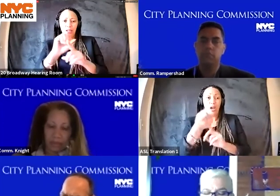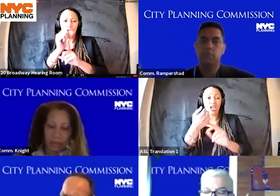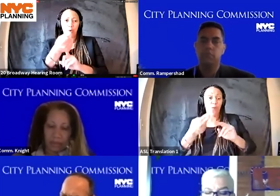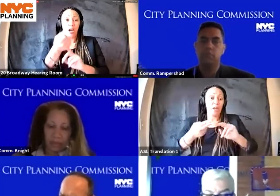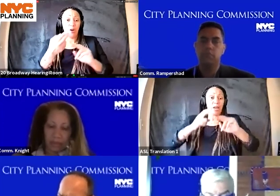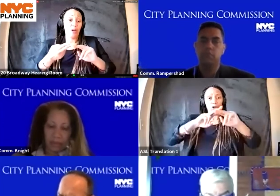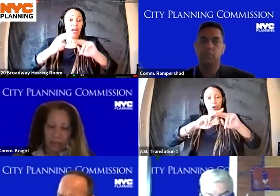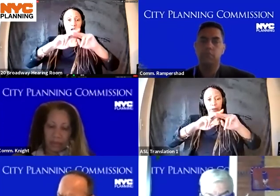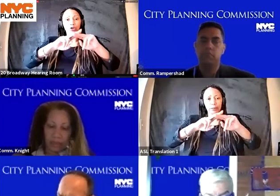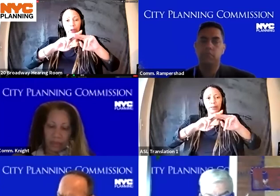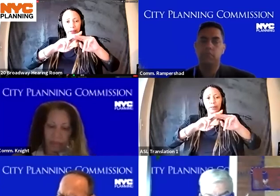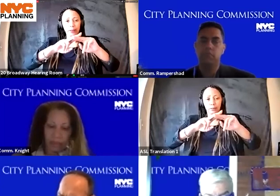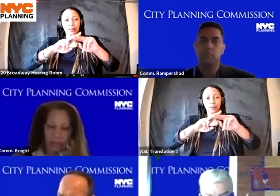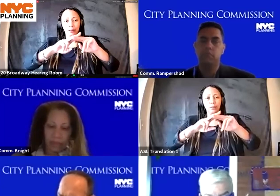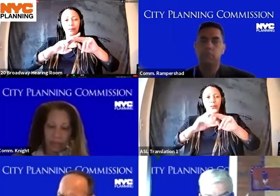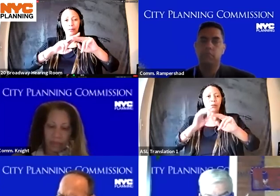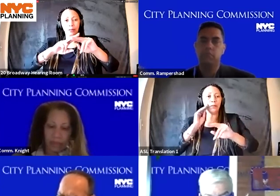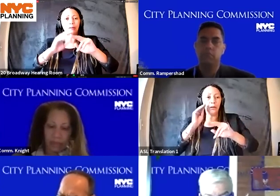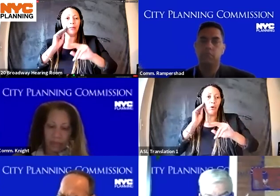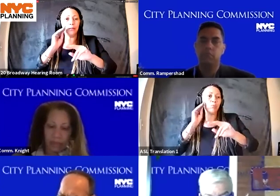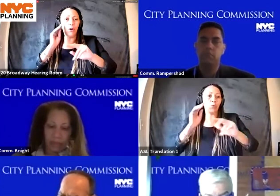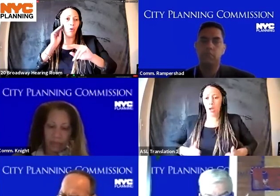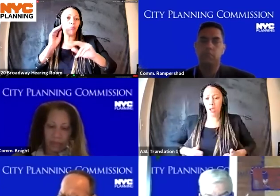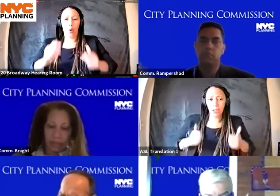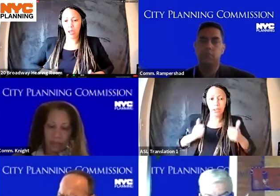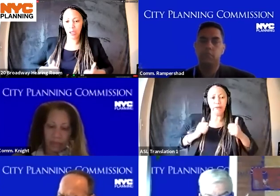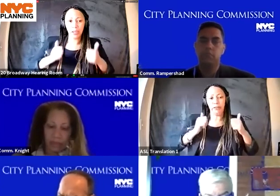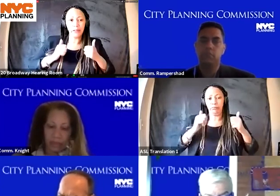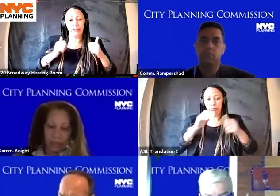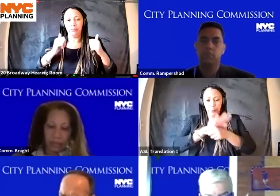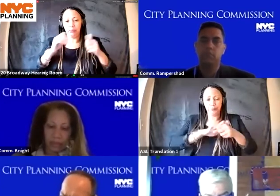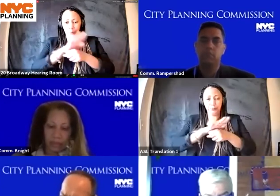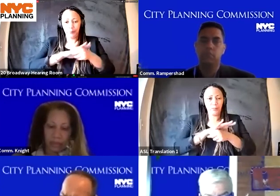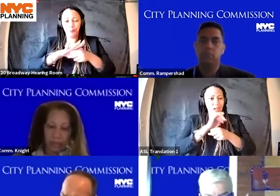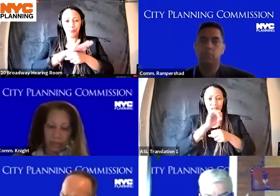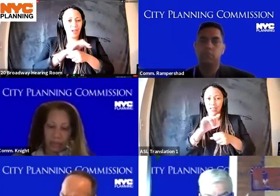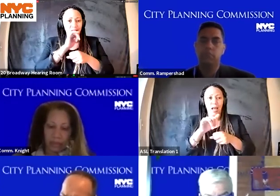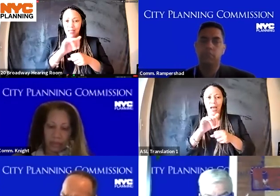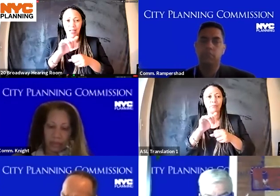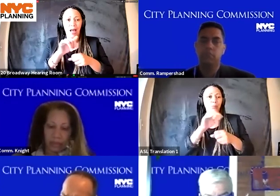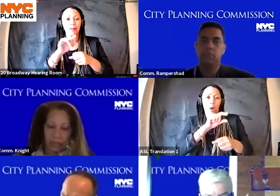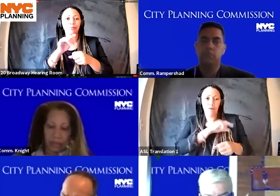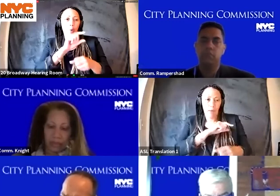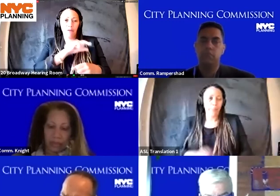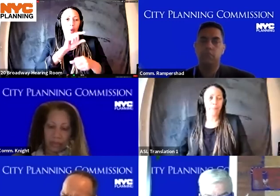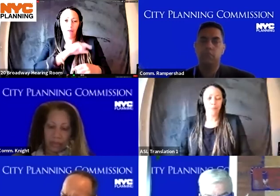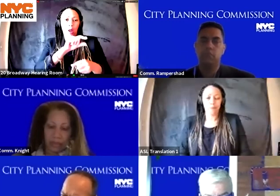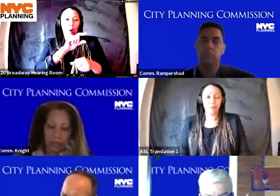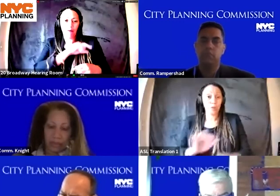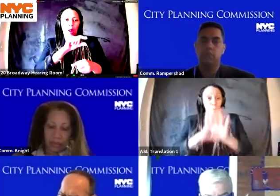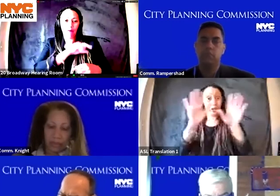density. Because you can't, you don't, you know, R6B doesn't qualify for the MIH. So clearly right. we've got a